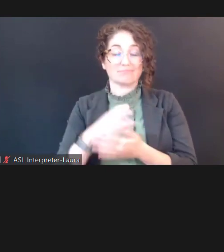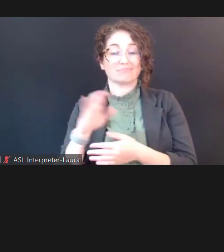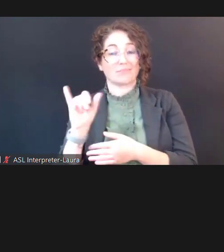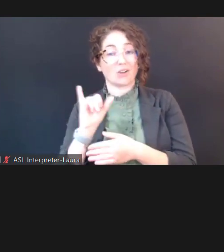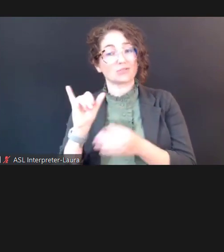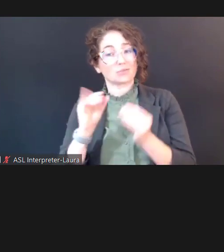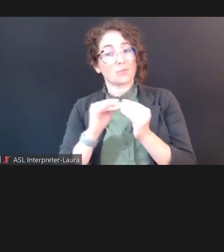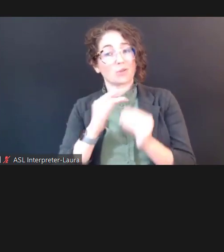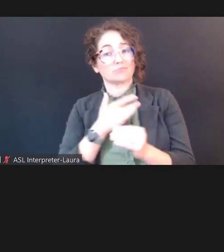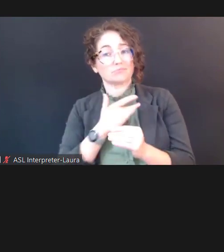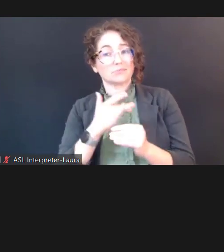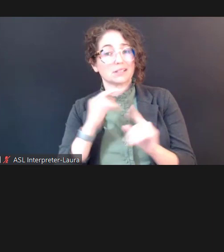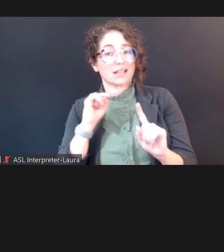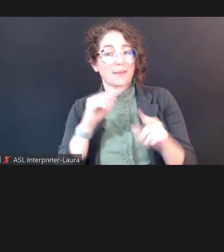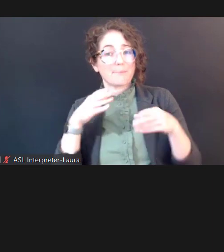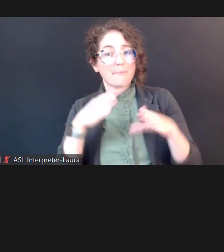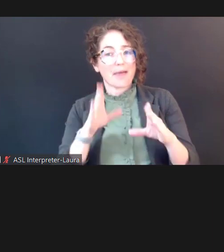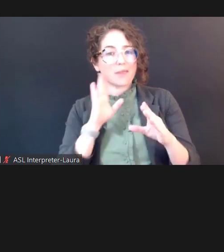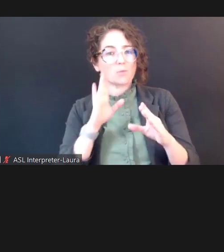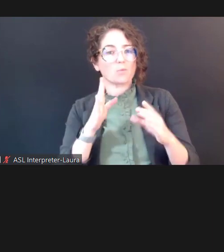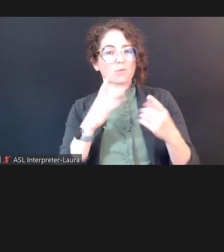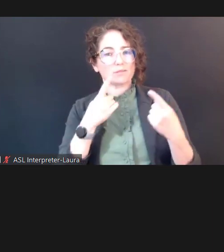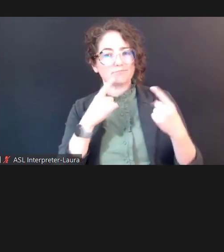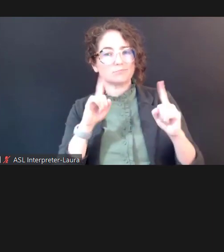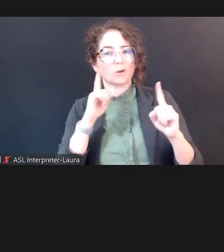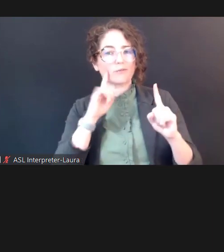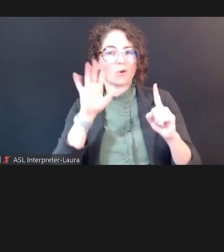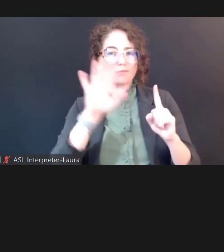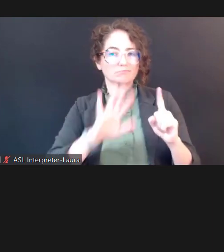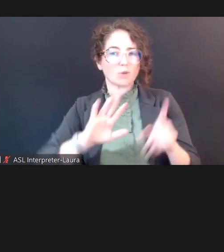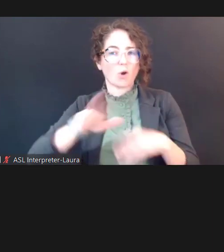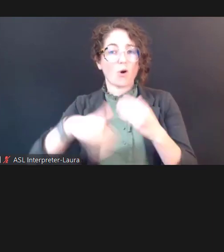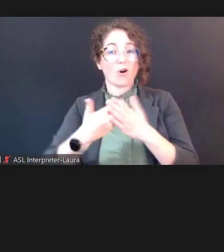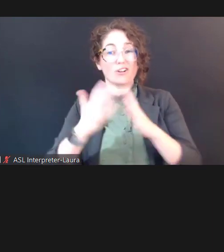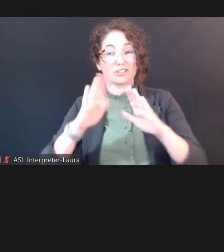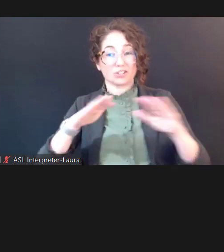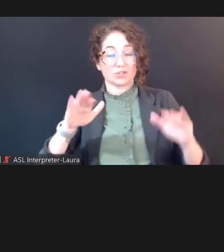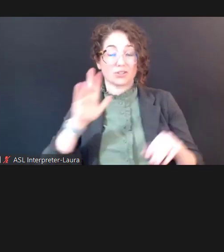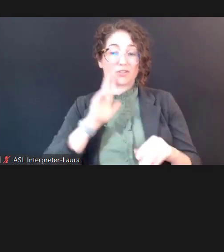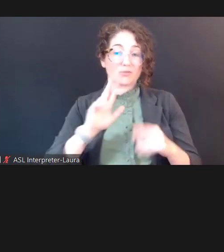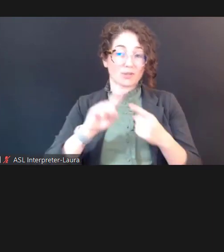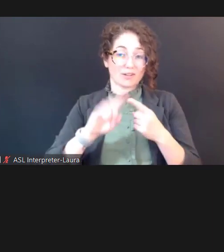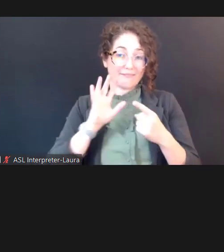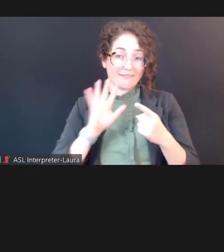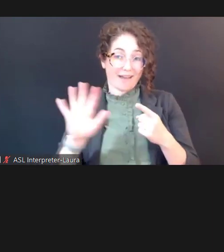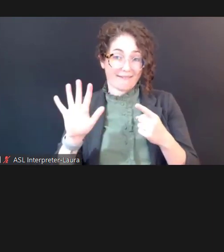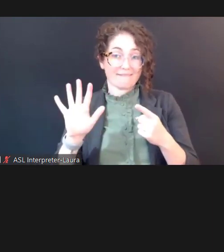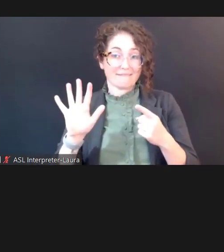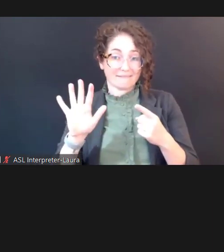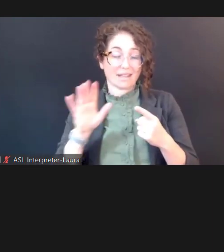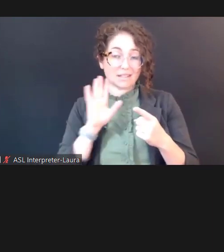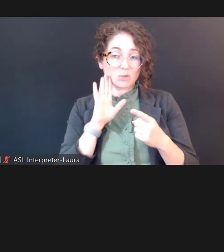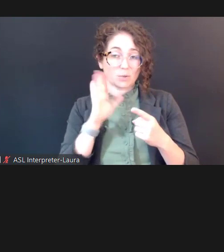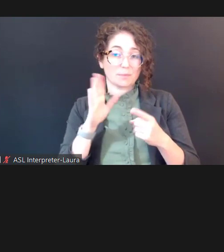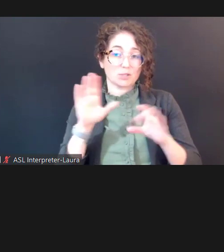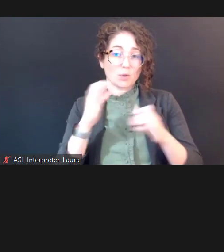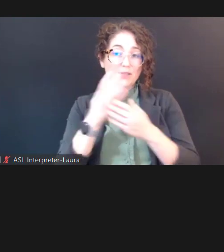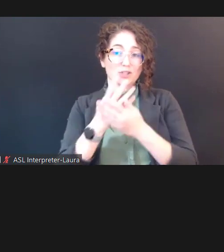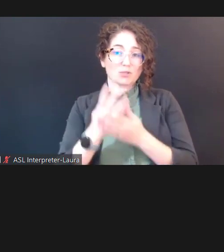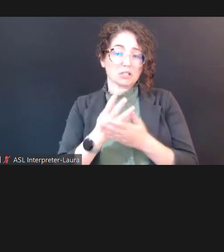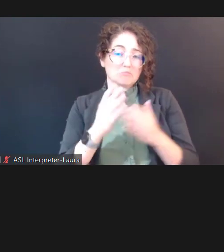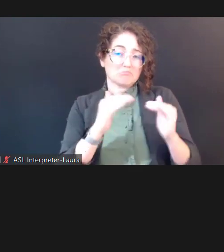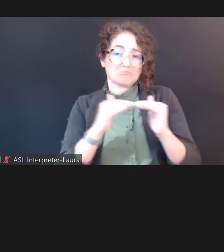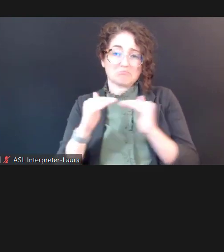more likely to be a method that's going to work across the board with all children in that 3 to 5 age group that you'd be screening. And it's equally